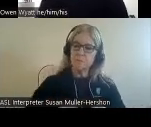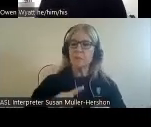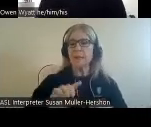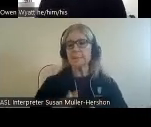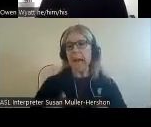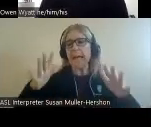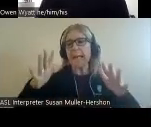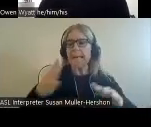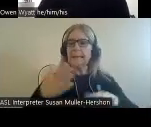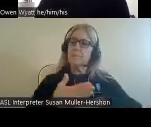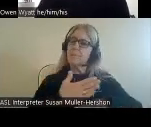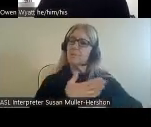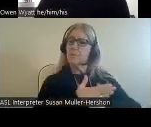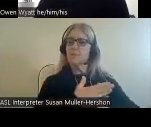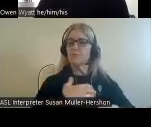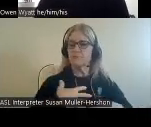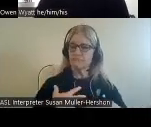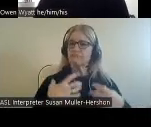improve wellness.